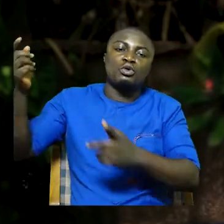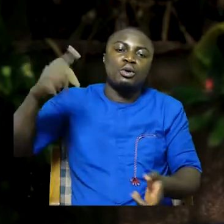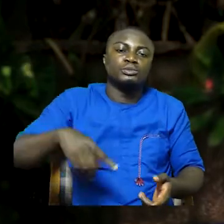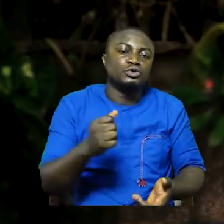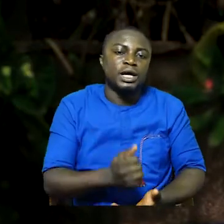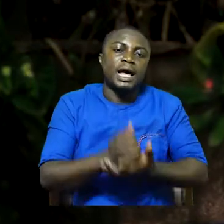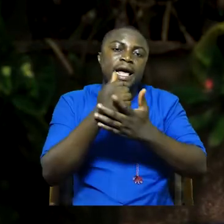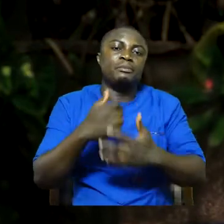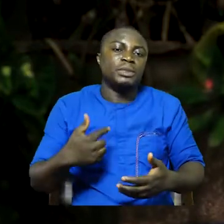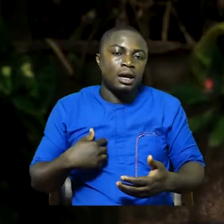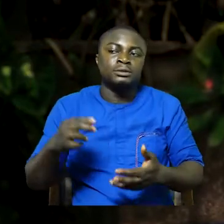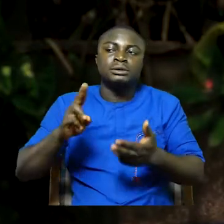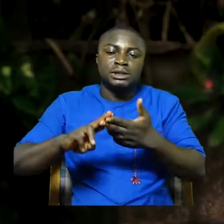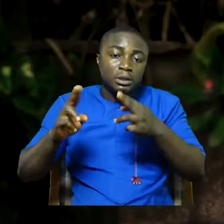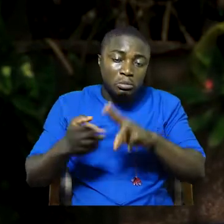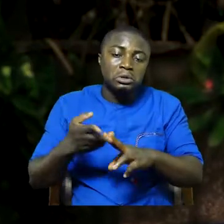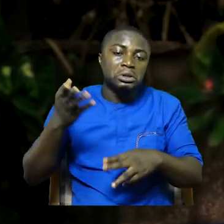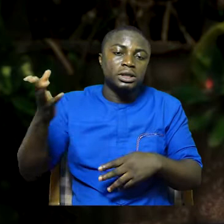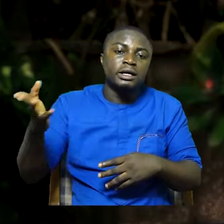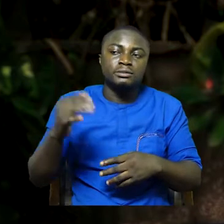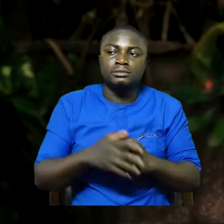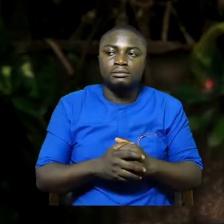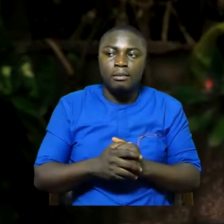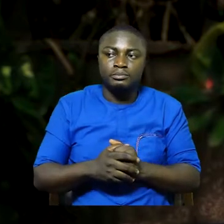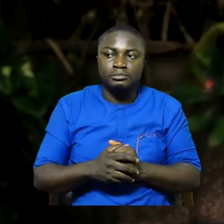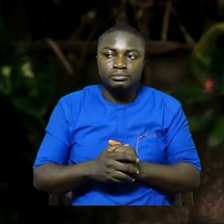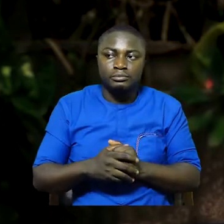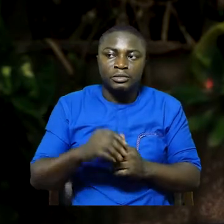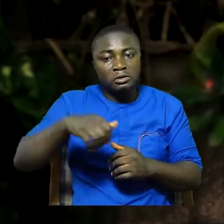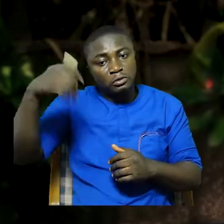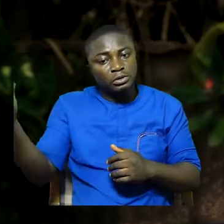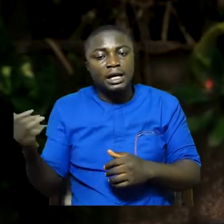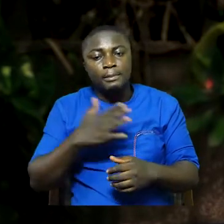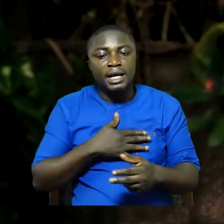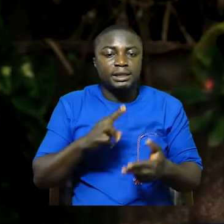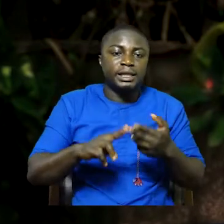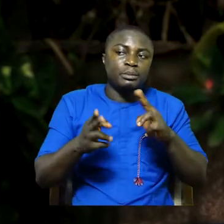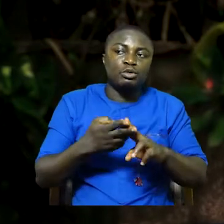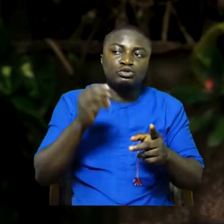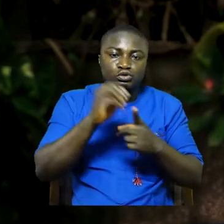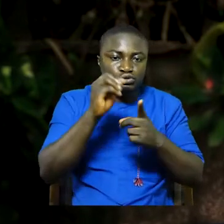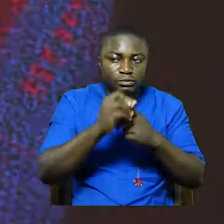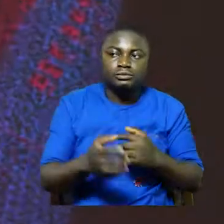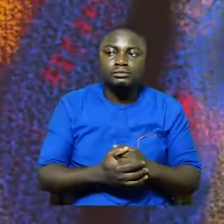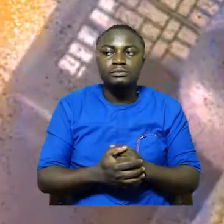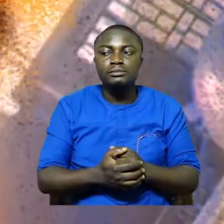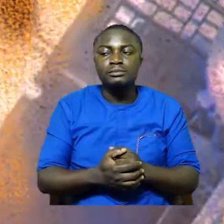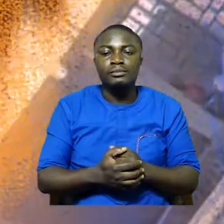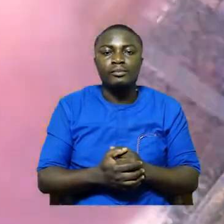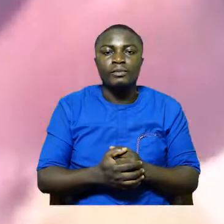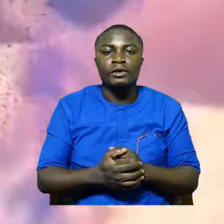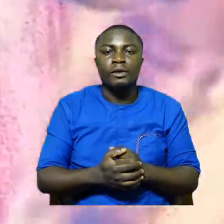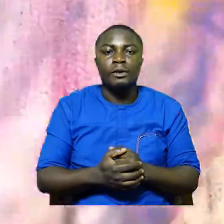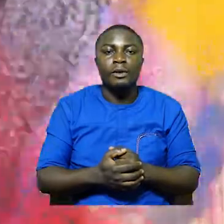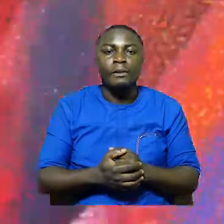roof to come and help me in the middle of the night. My neighbor's husband, yes. And this other of my neighbor too.